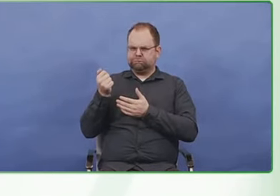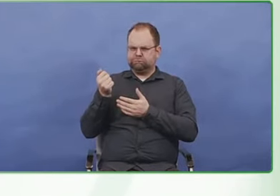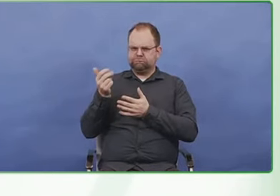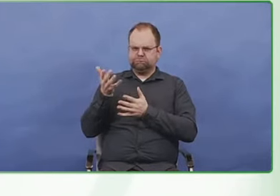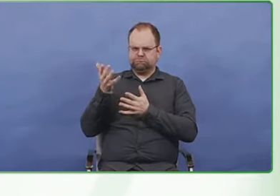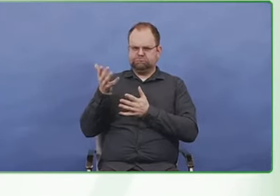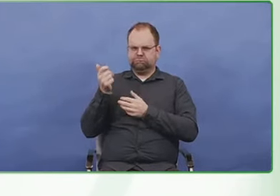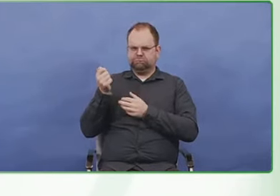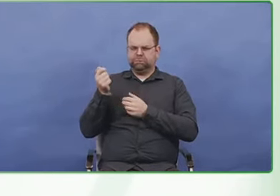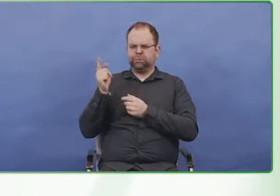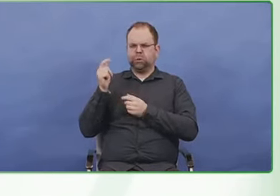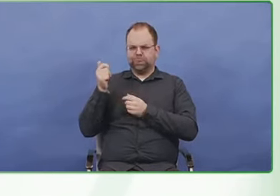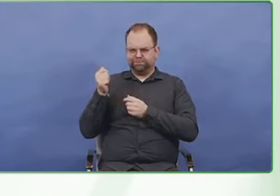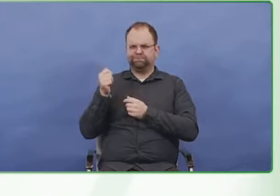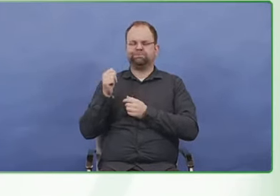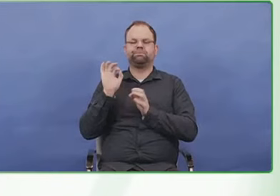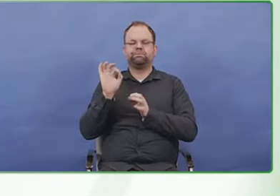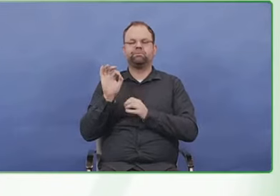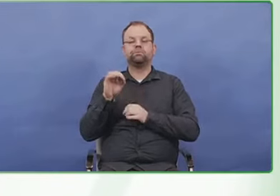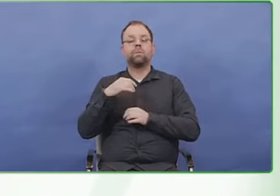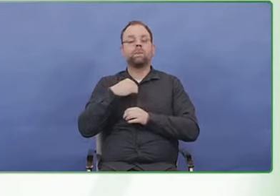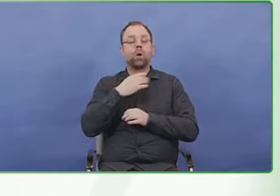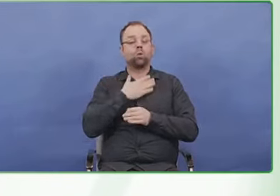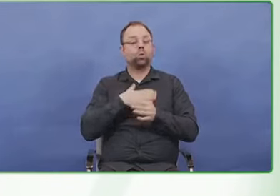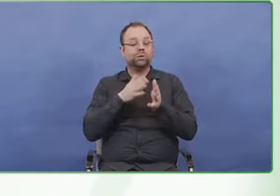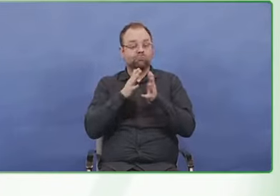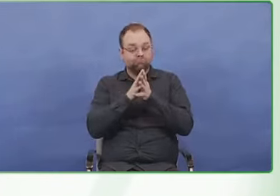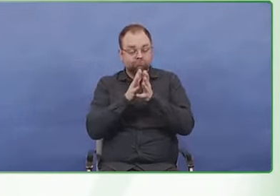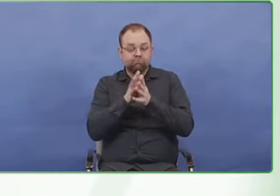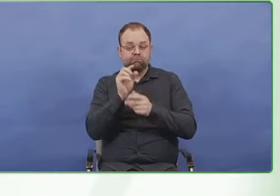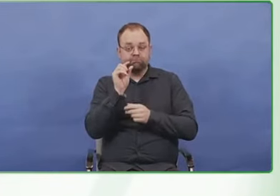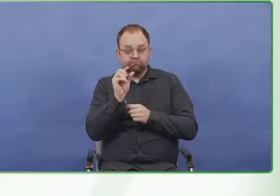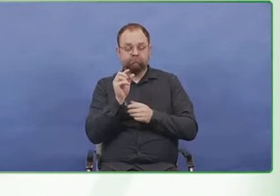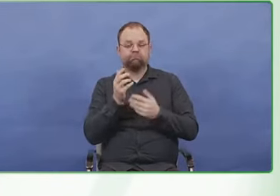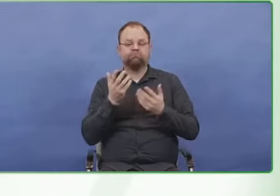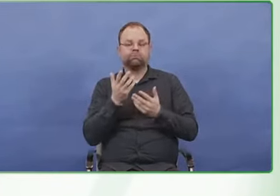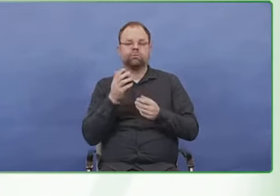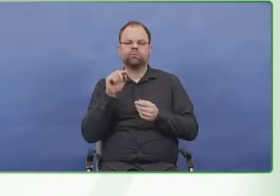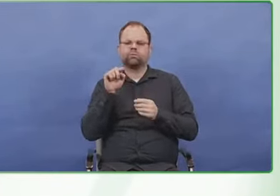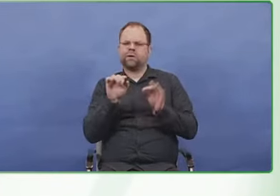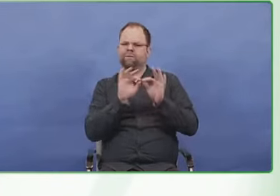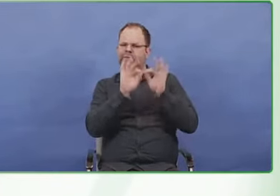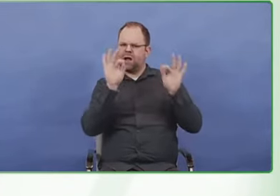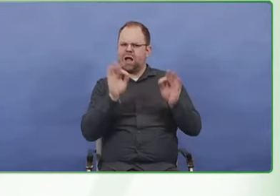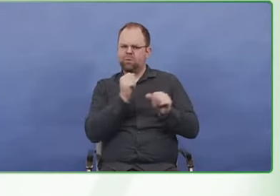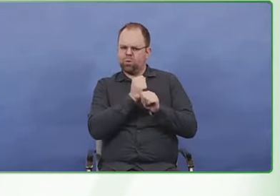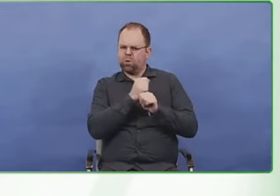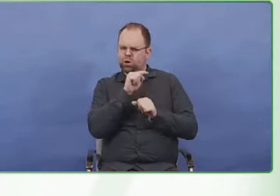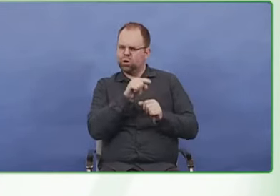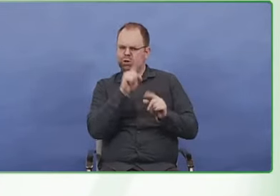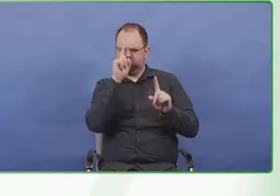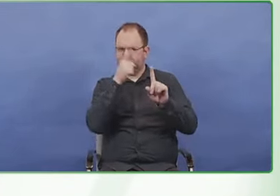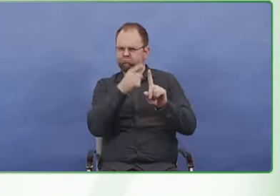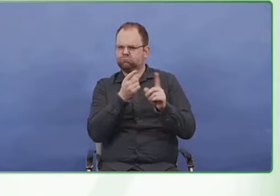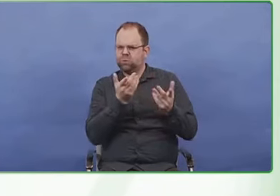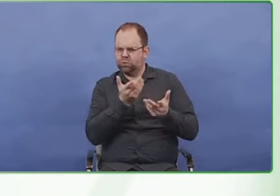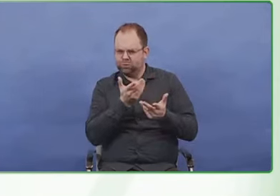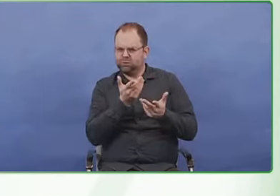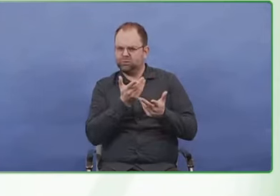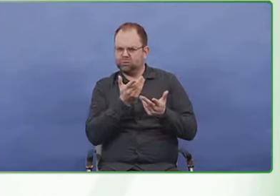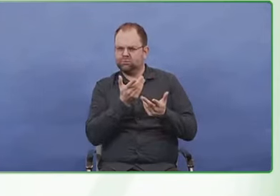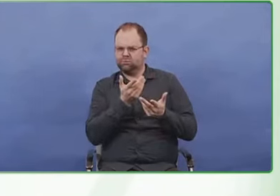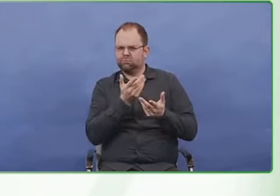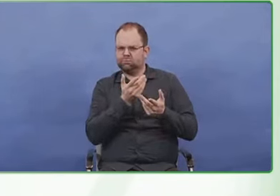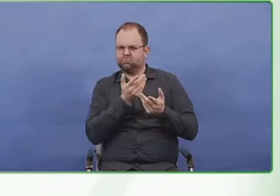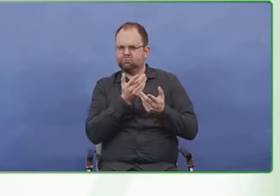and persons being excluded from the labour market, from being disadvantaged, also including from a poverty perspective. We